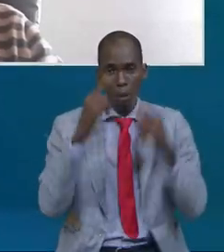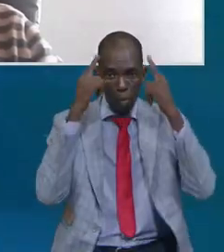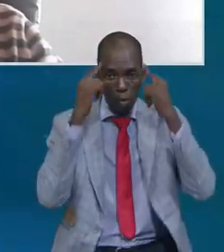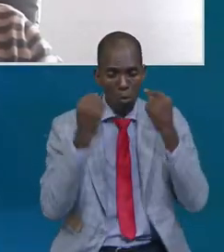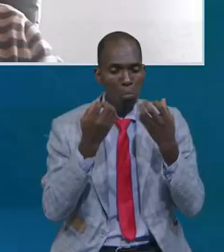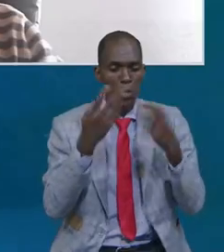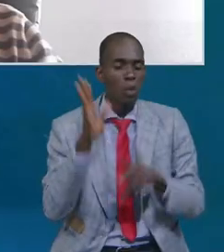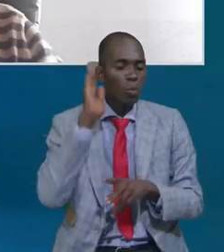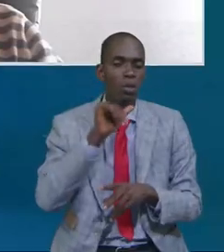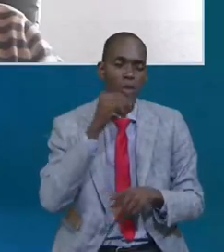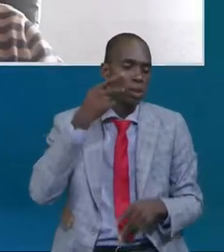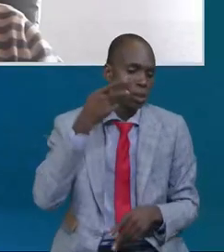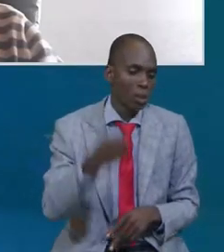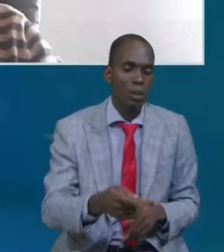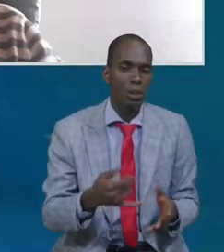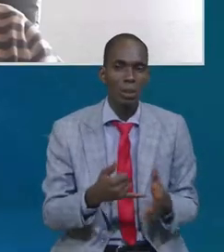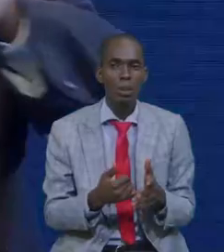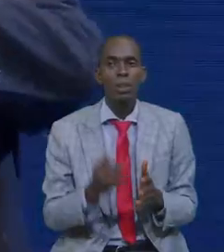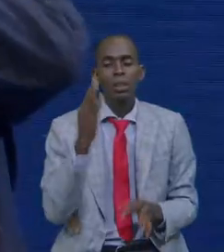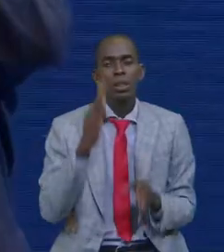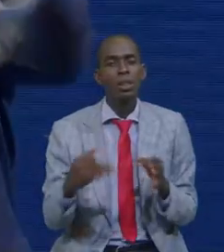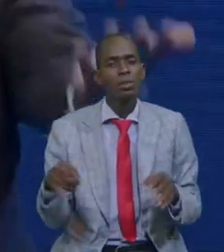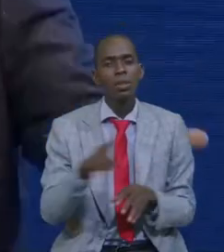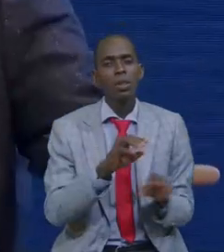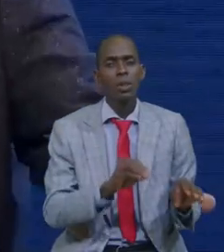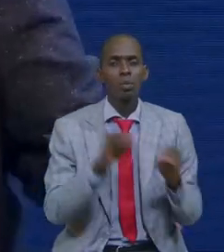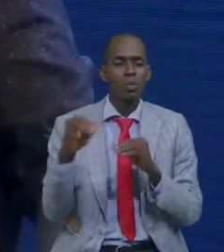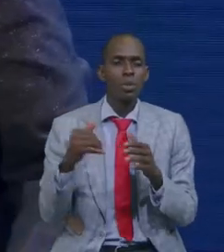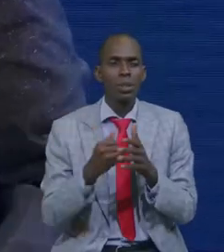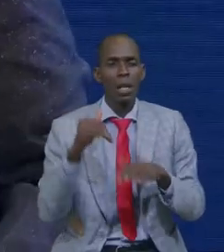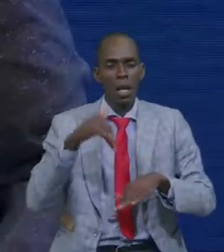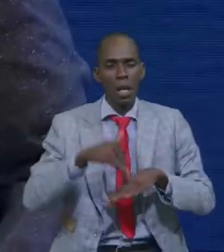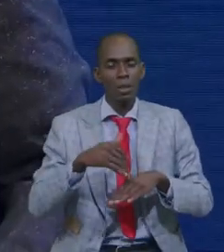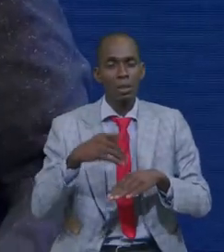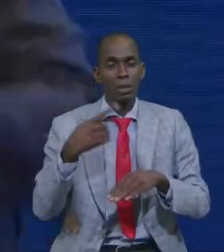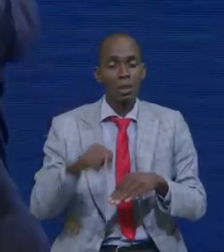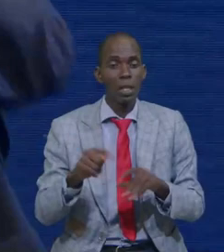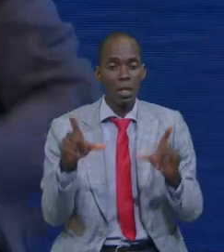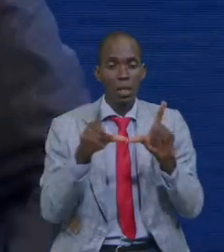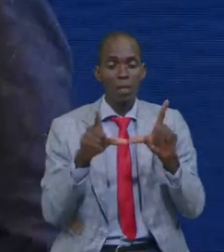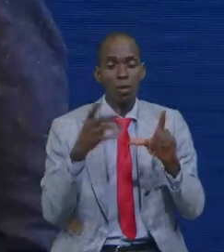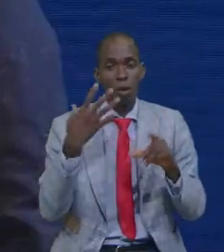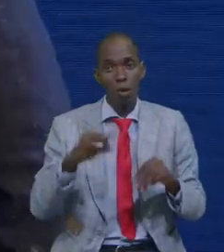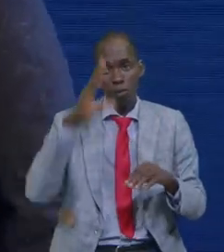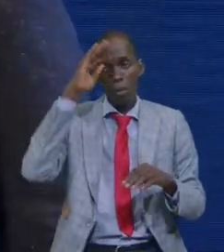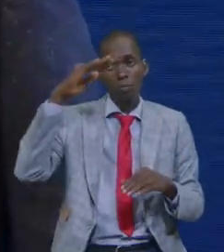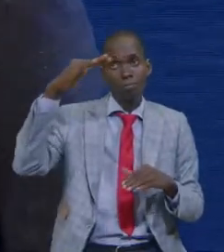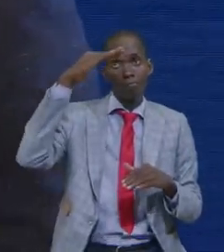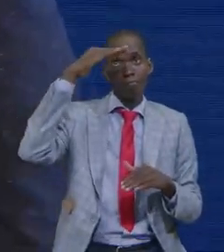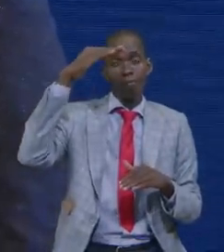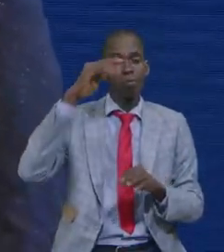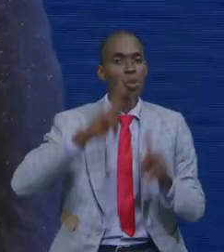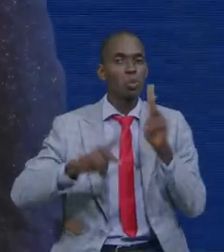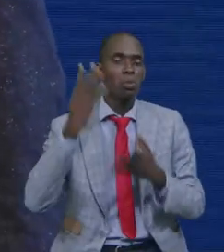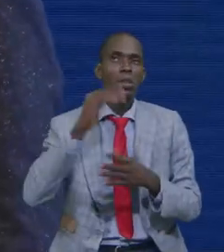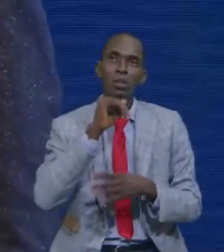put it at the height, at the level of the height of man, the people will not see. That's